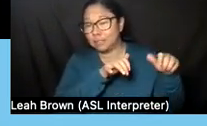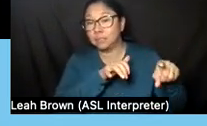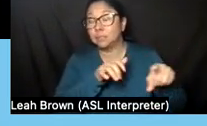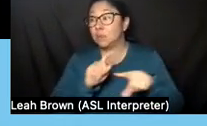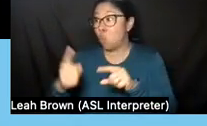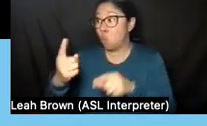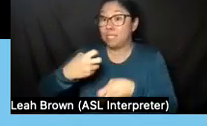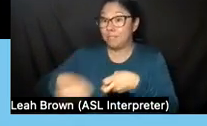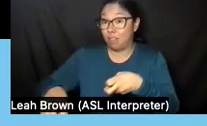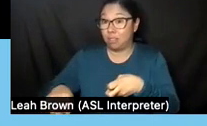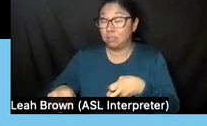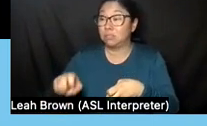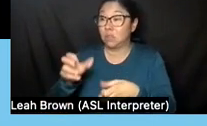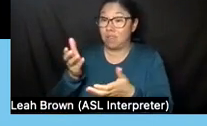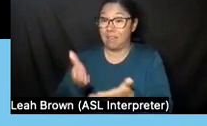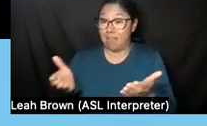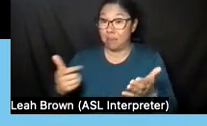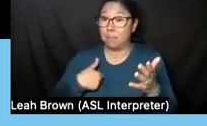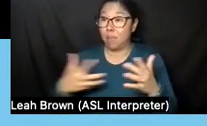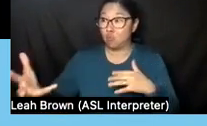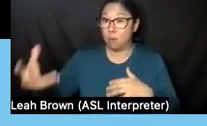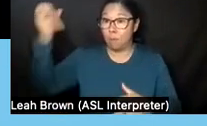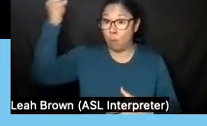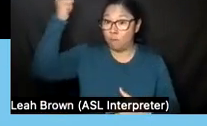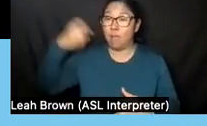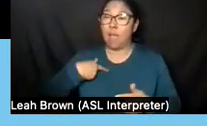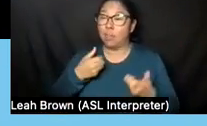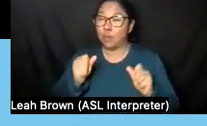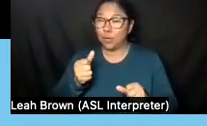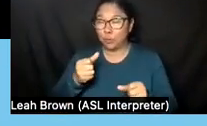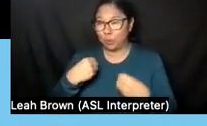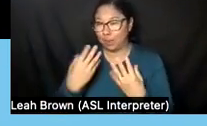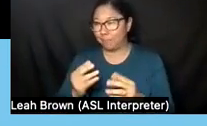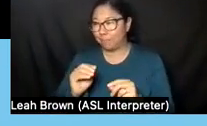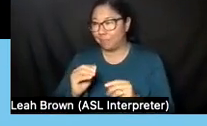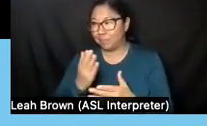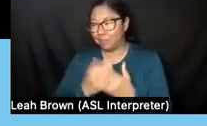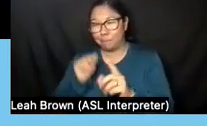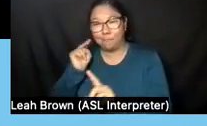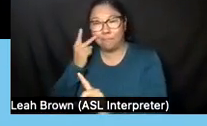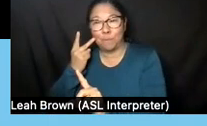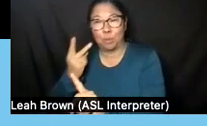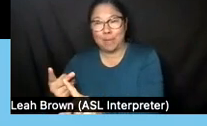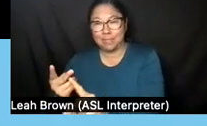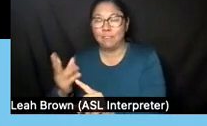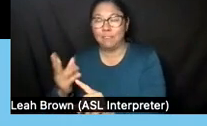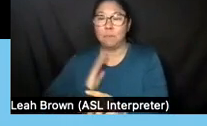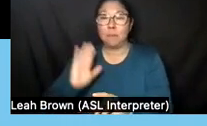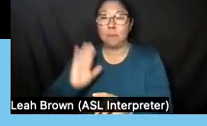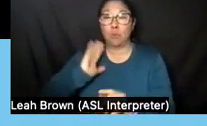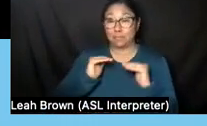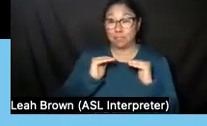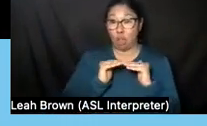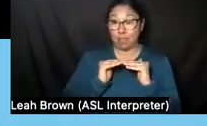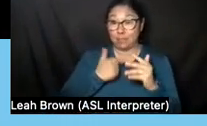removing an item from them. Mm-hmm. I always try to put it in perspective when I work with colleagues or in my previous jobs. As